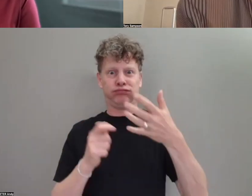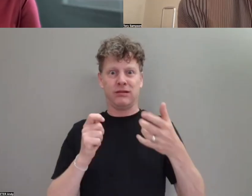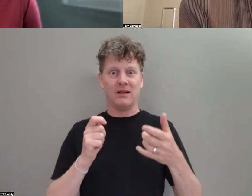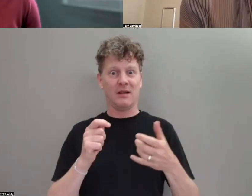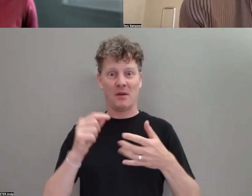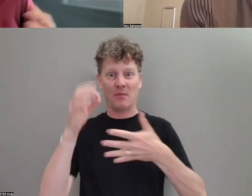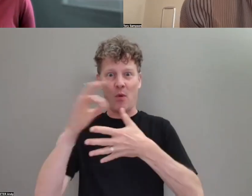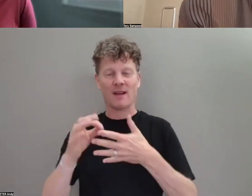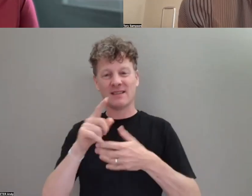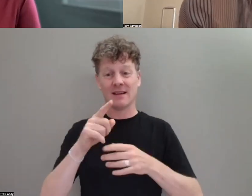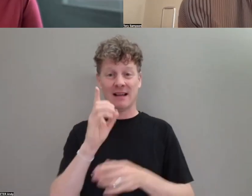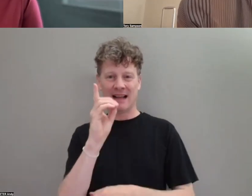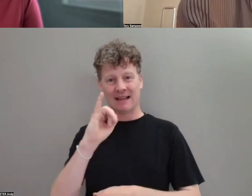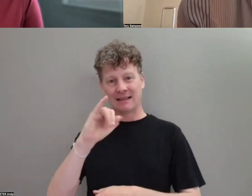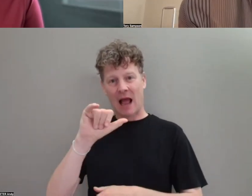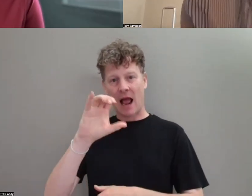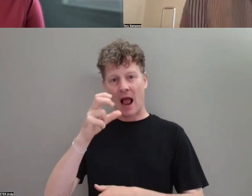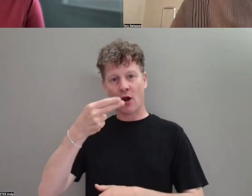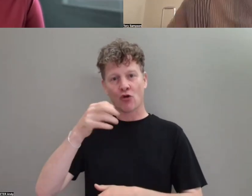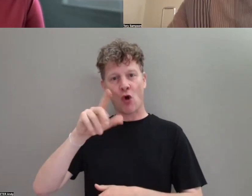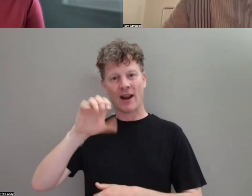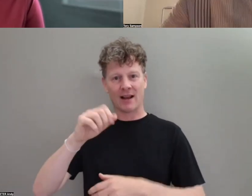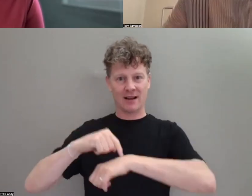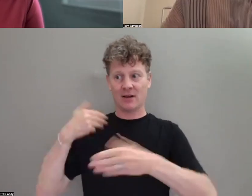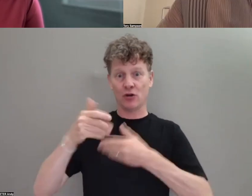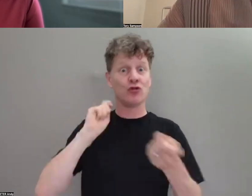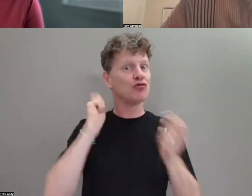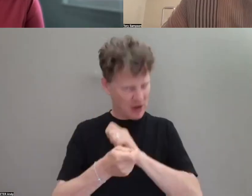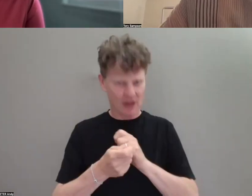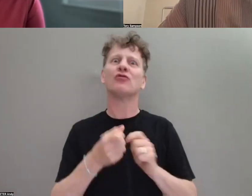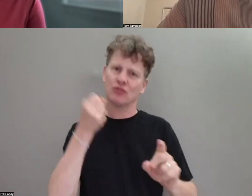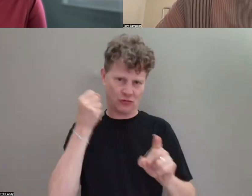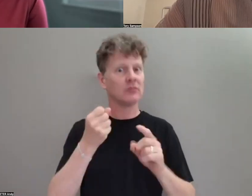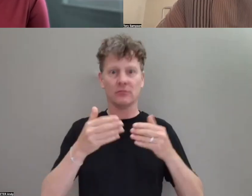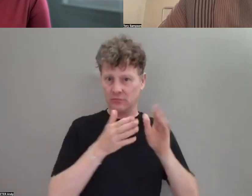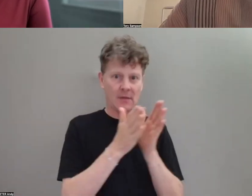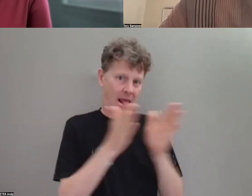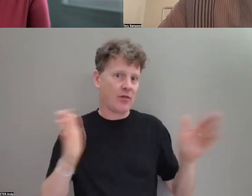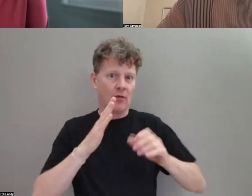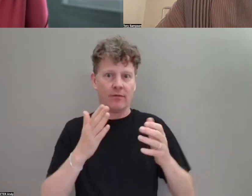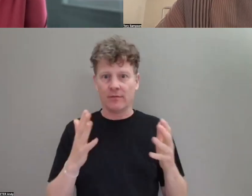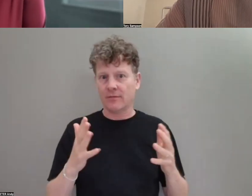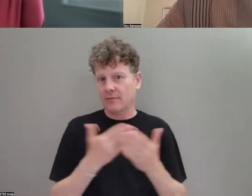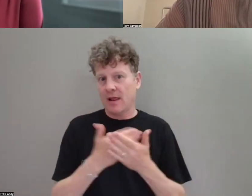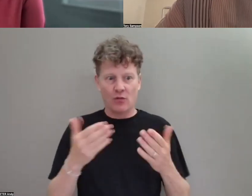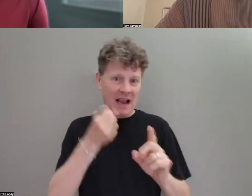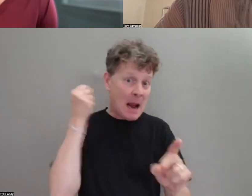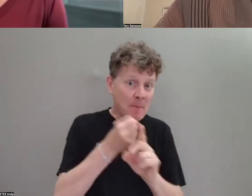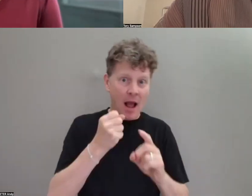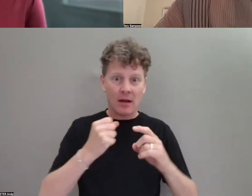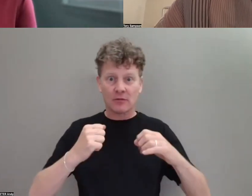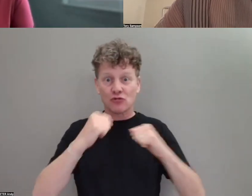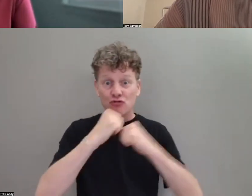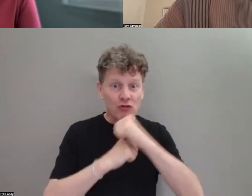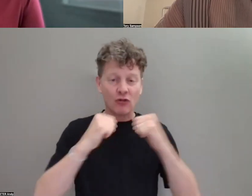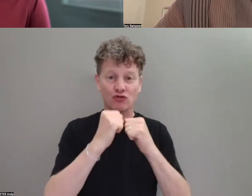important, and the compounding, and whether that impacts the just the structural organization would be